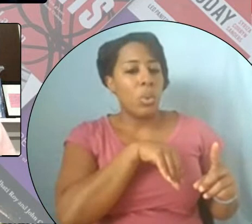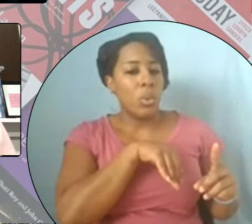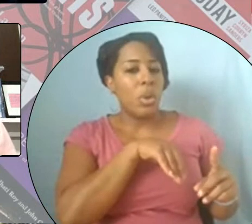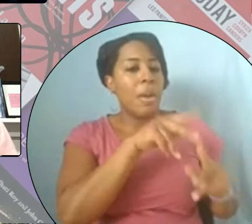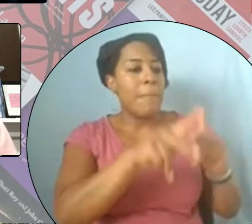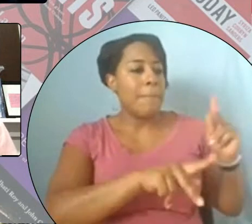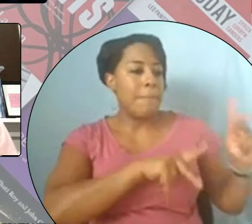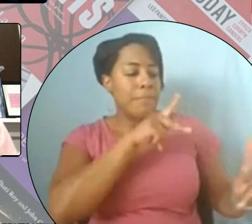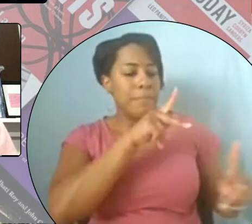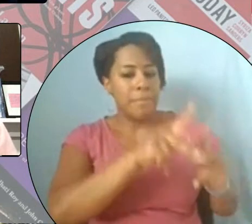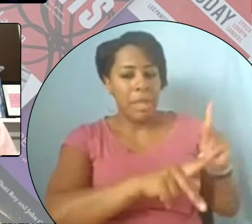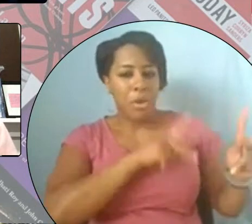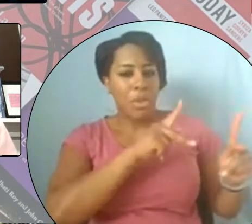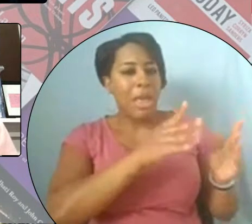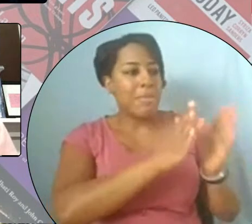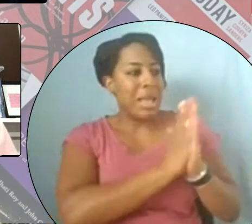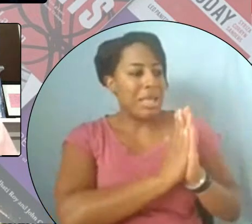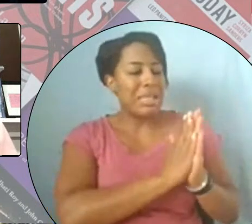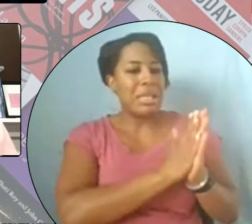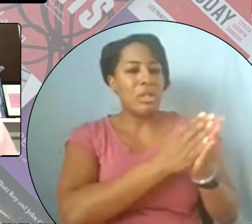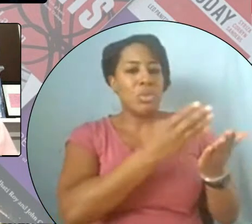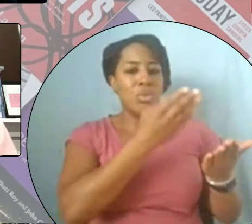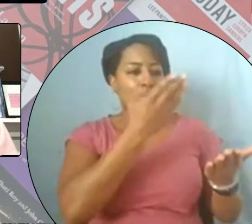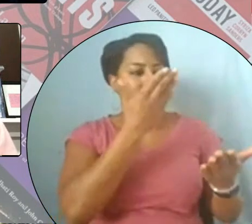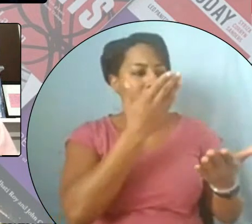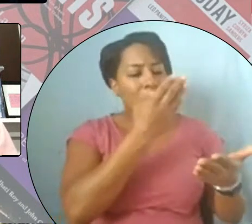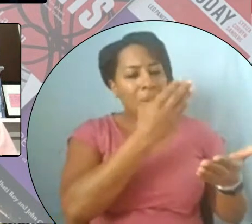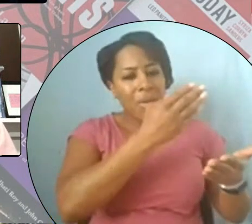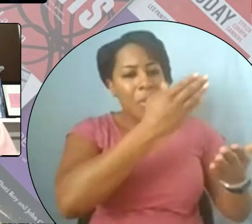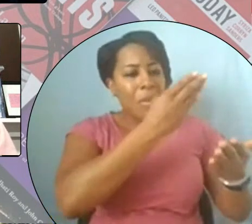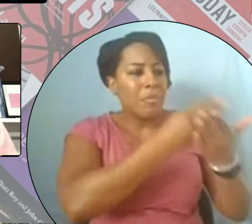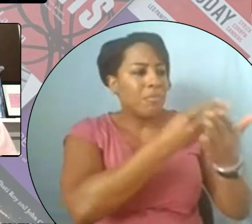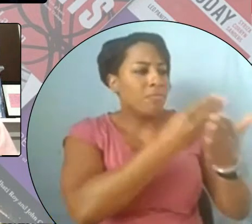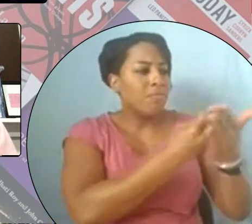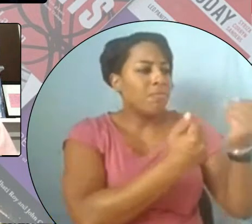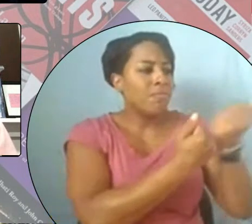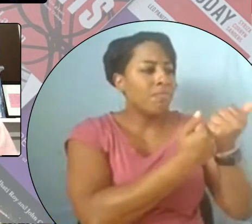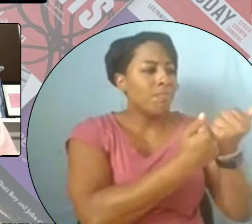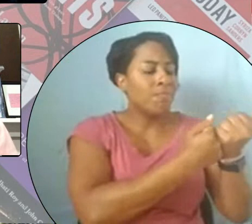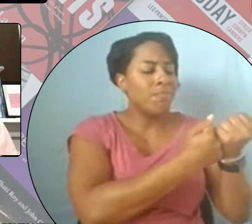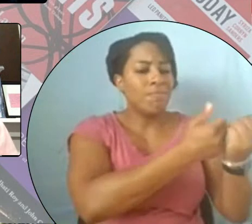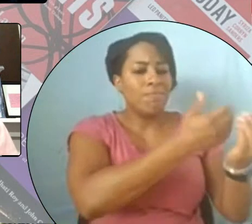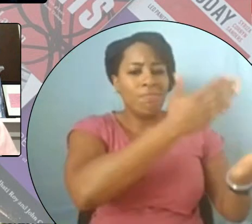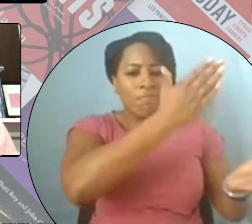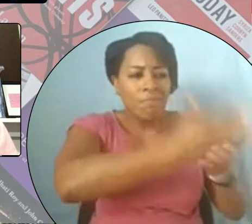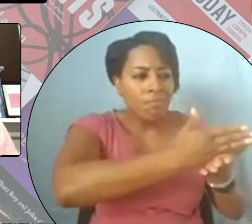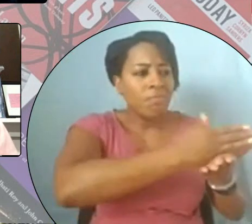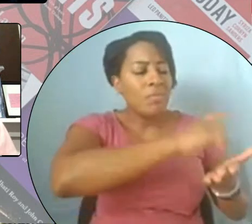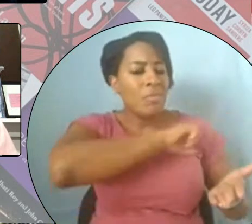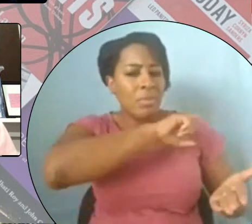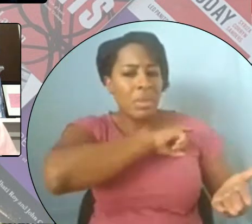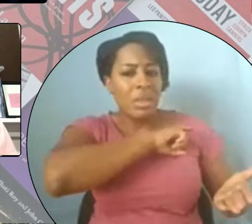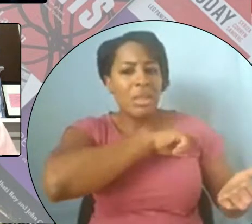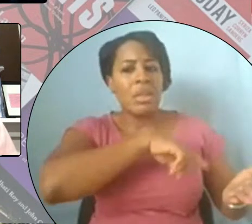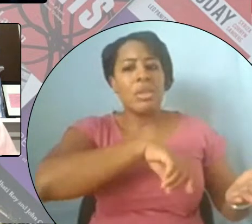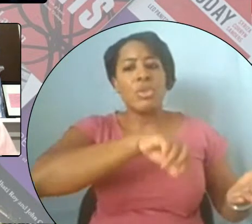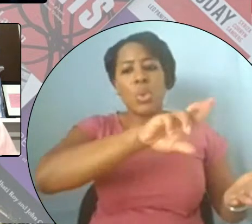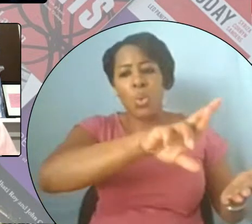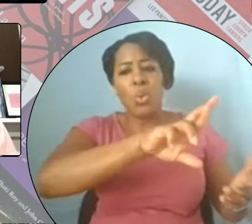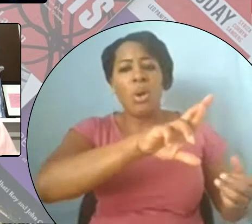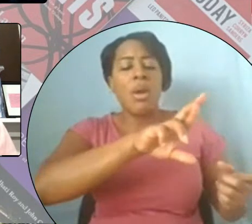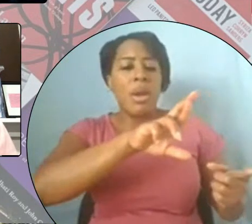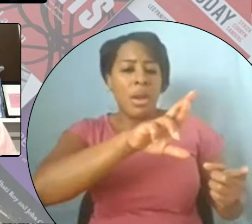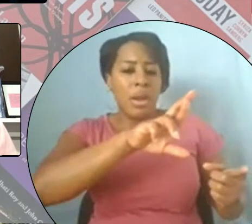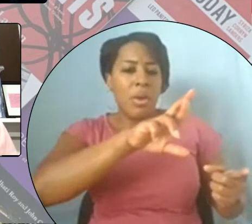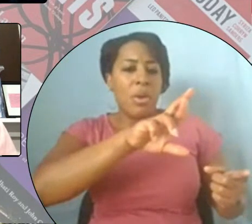police and not maybe thinking so much about the abolition of imprisonment.